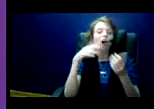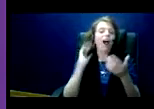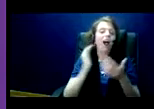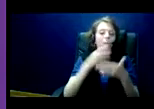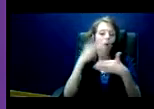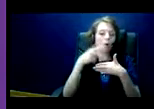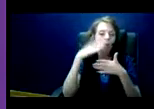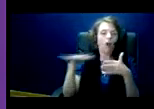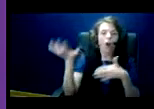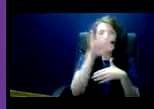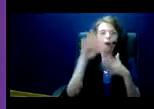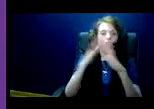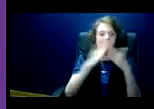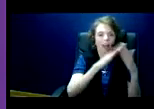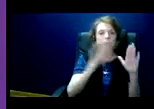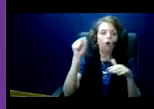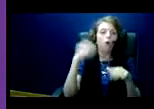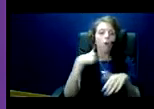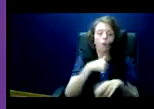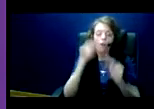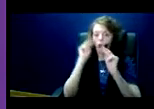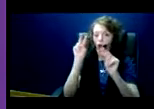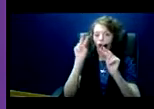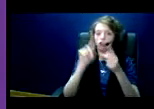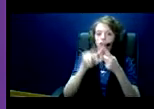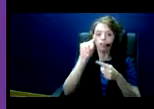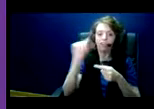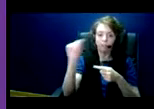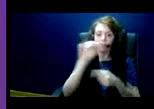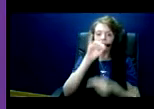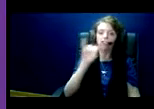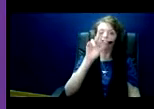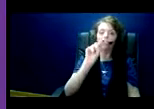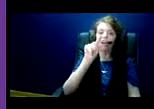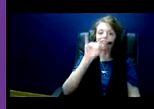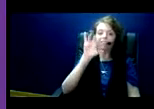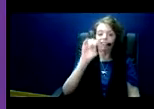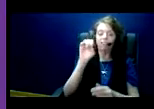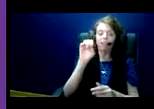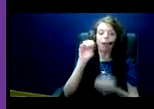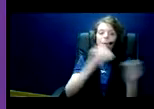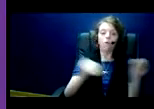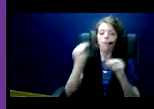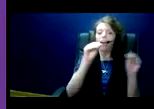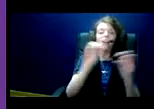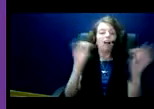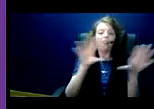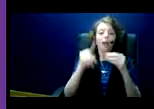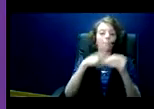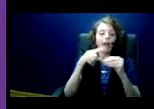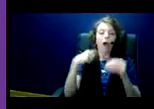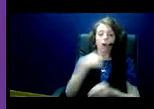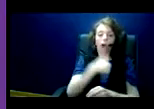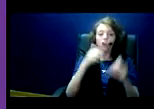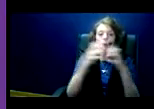around town. So we really look to the disability justice movement and their call of nothing about us without us. We think it's